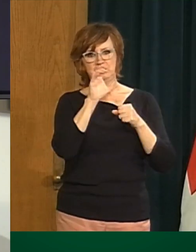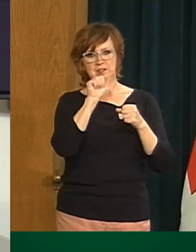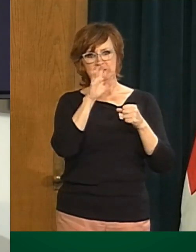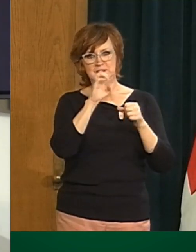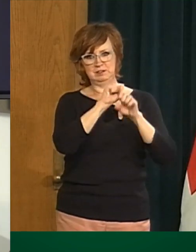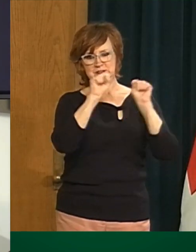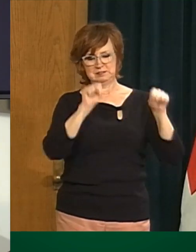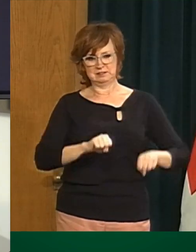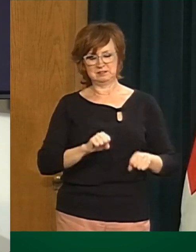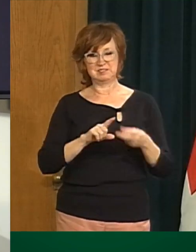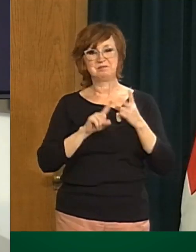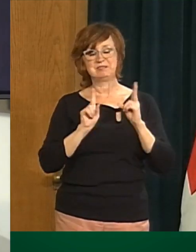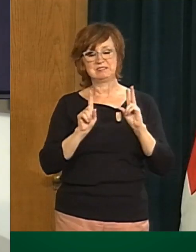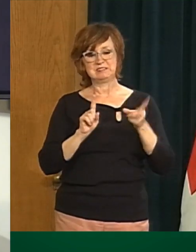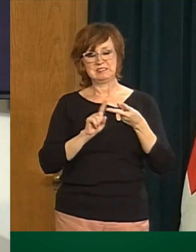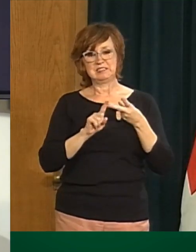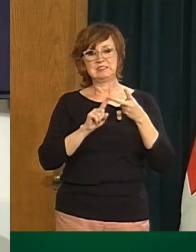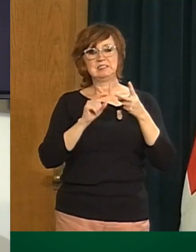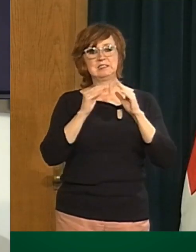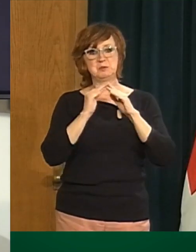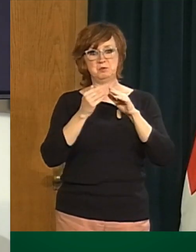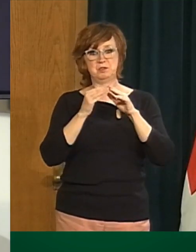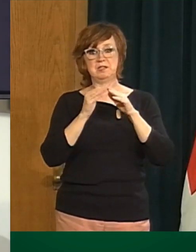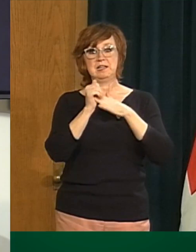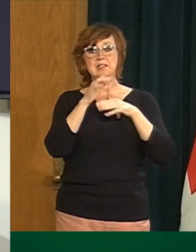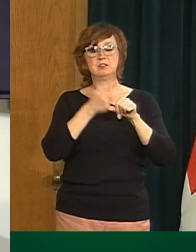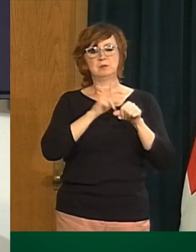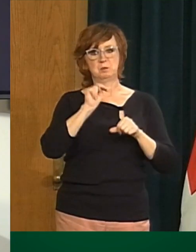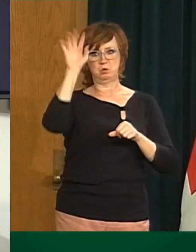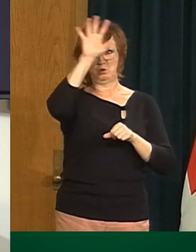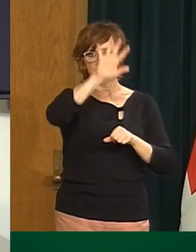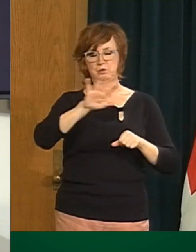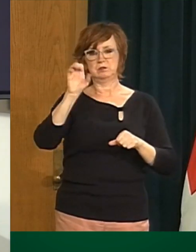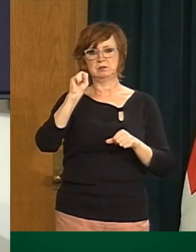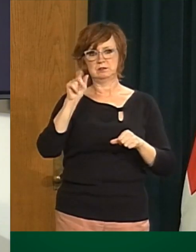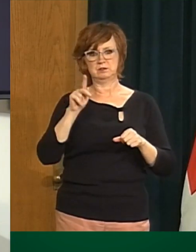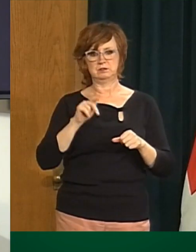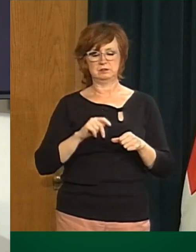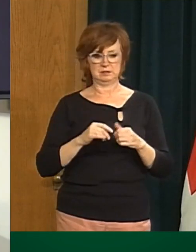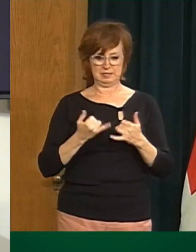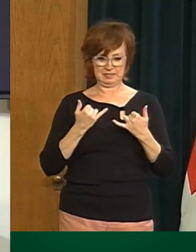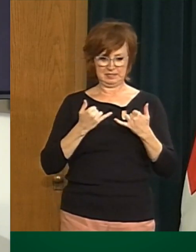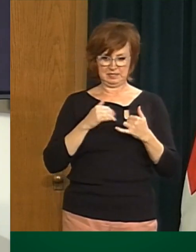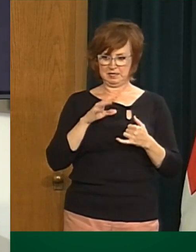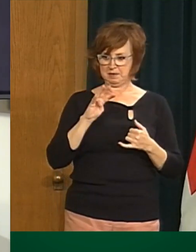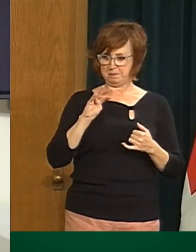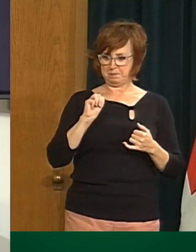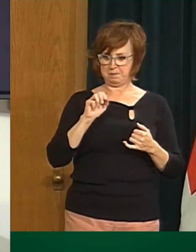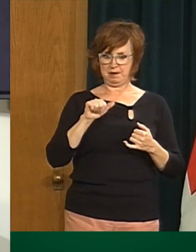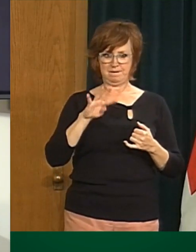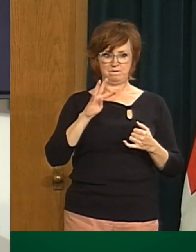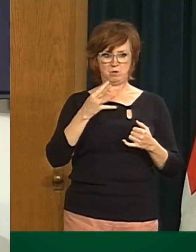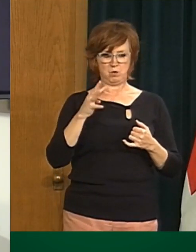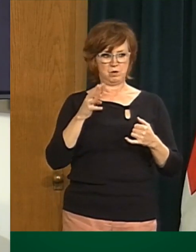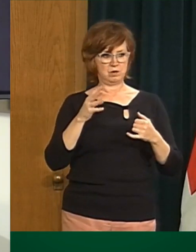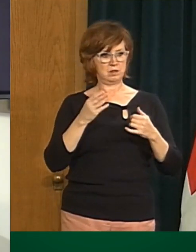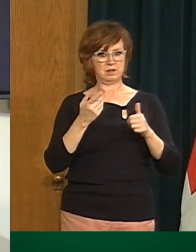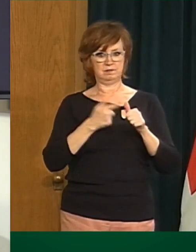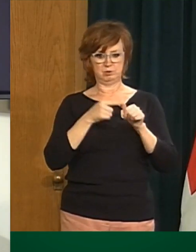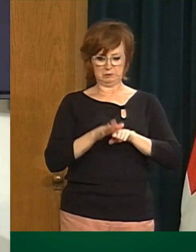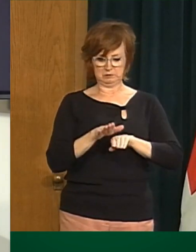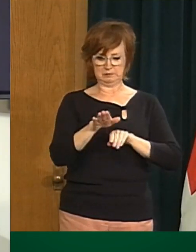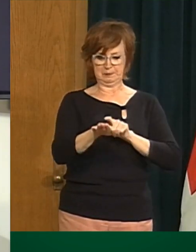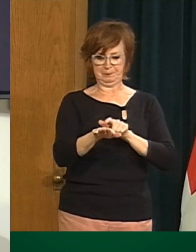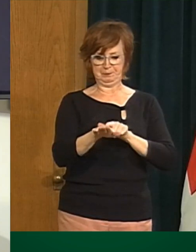north. Today, we cautiously take the first steps forward as a province to try to find our way to a new normal in life, which